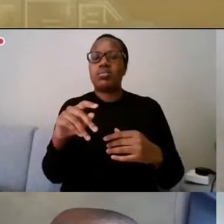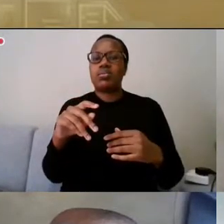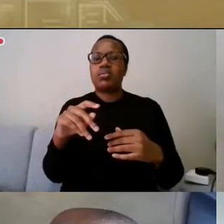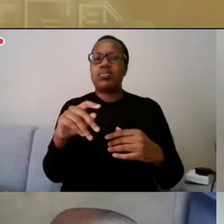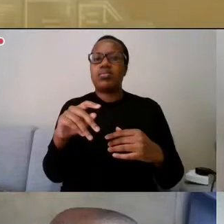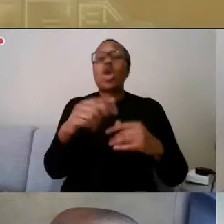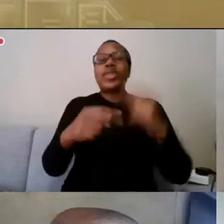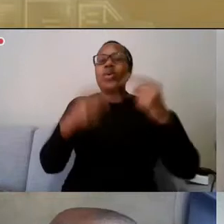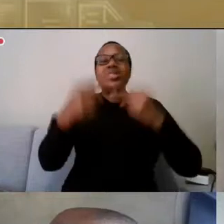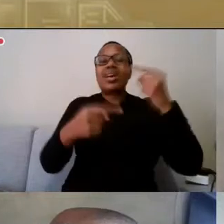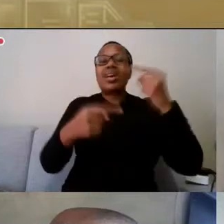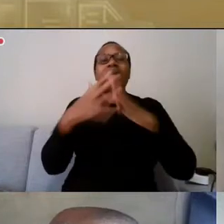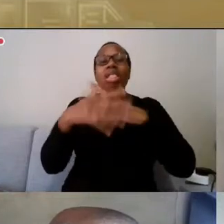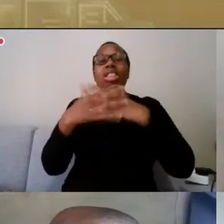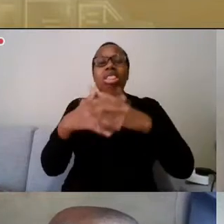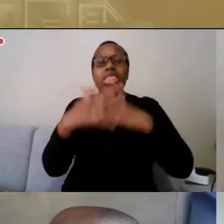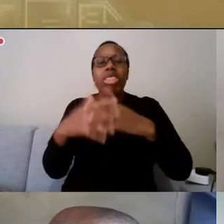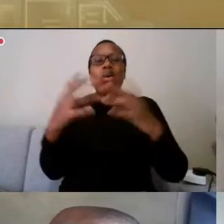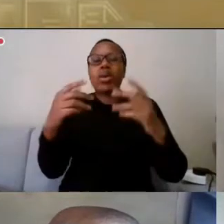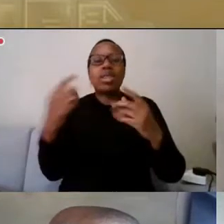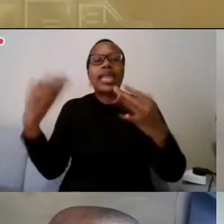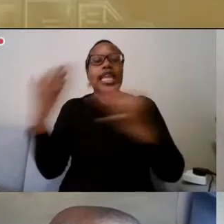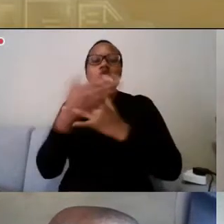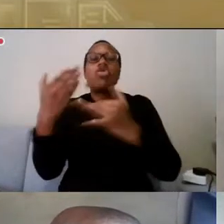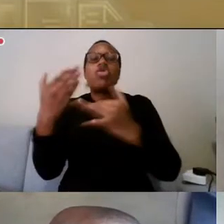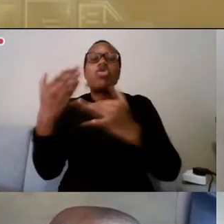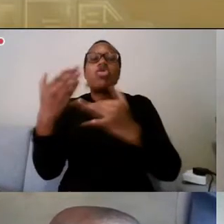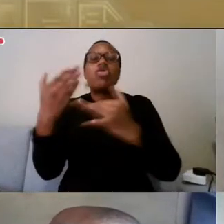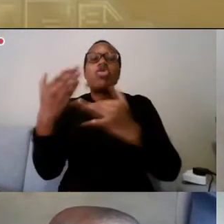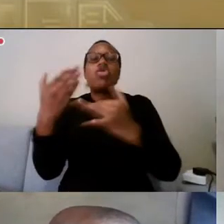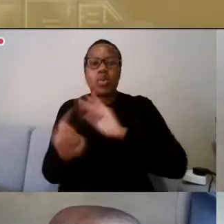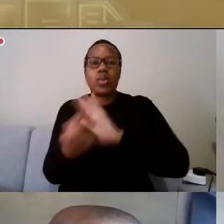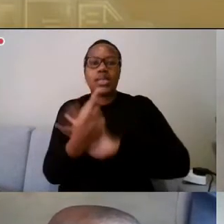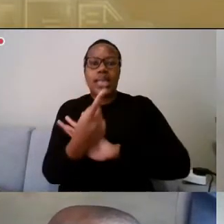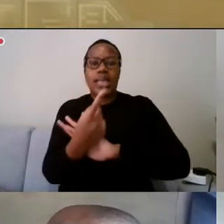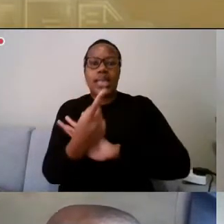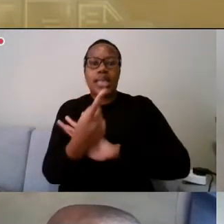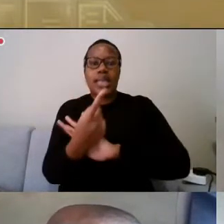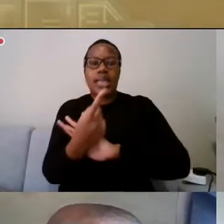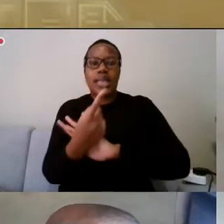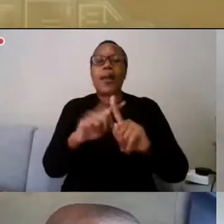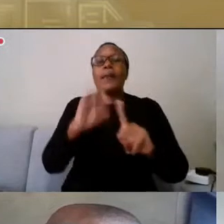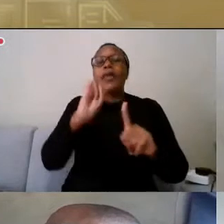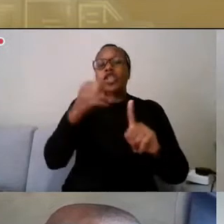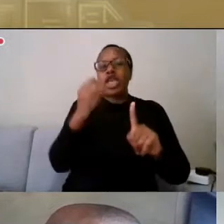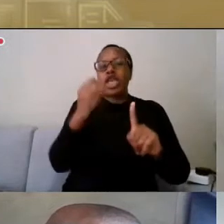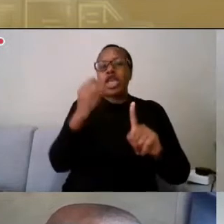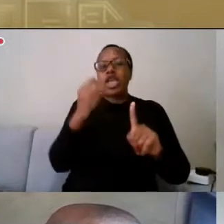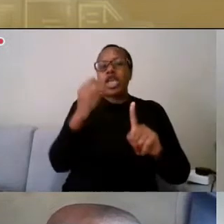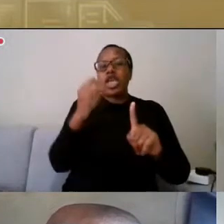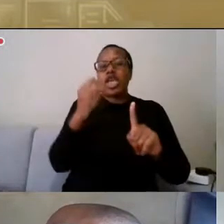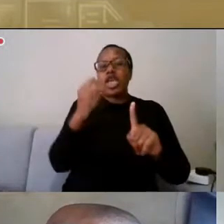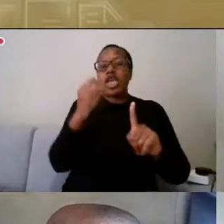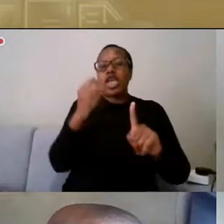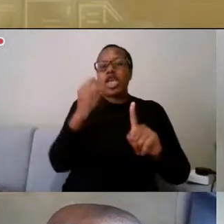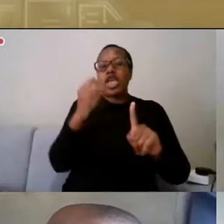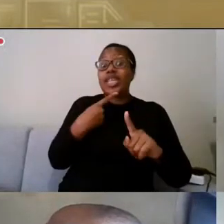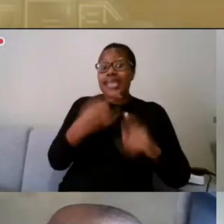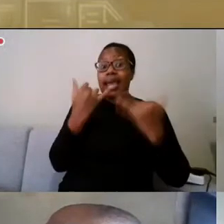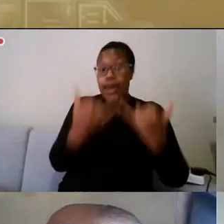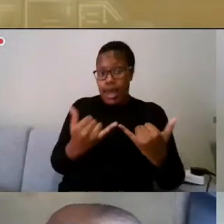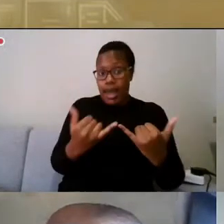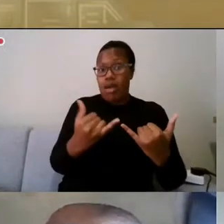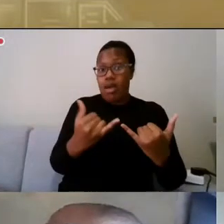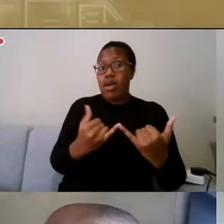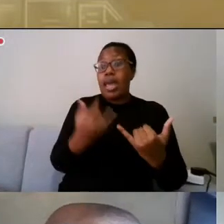of this, and have said we will investigate. But I don't know if Mr. Van Heerden